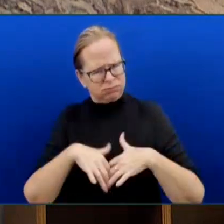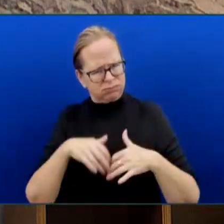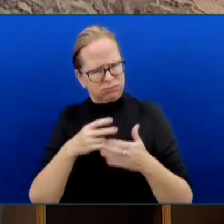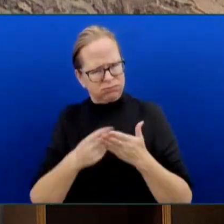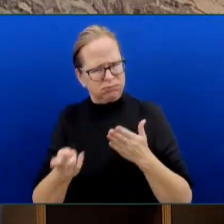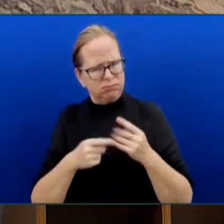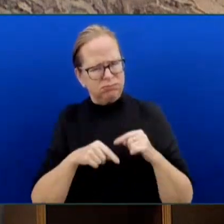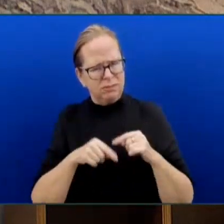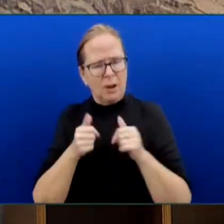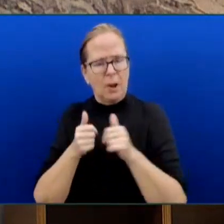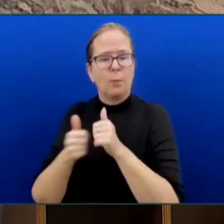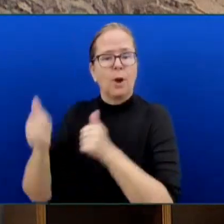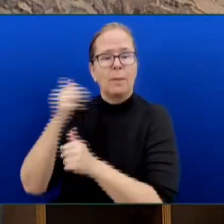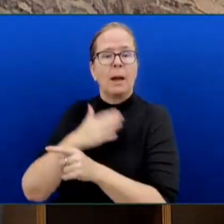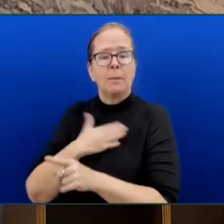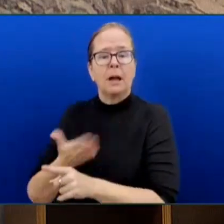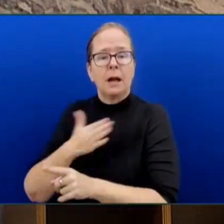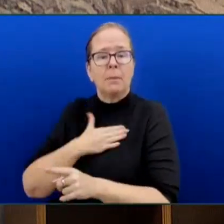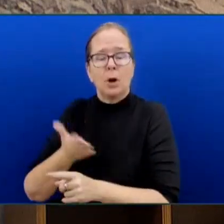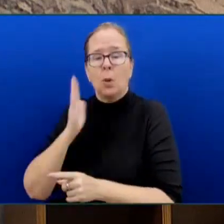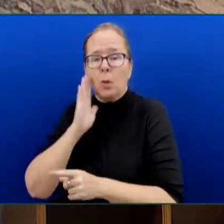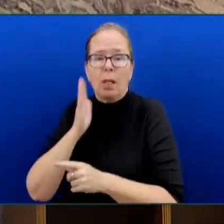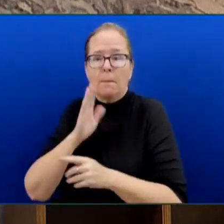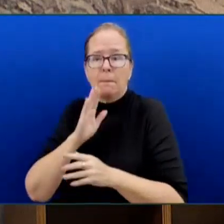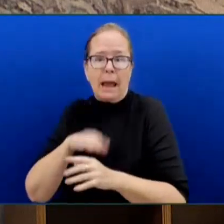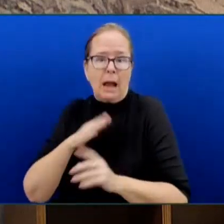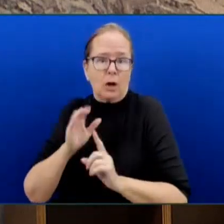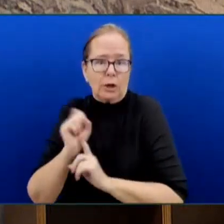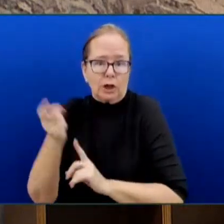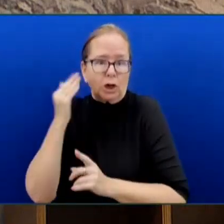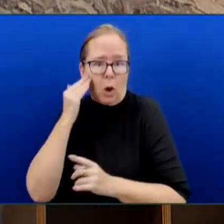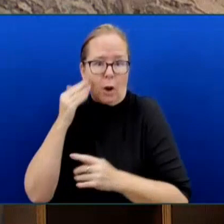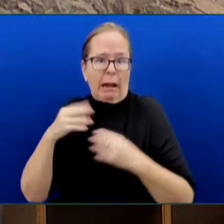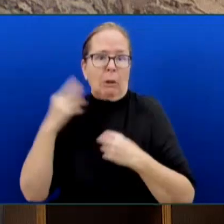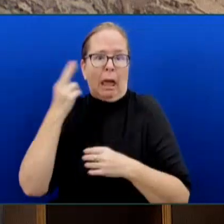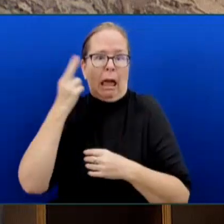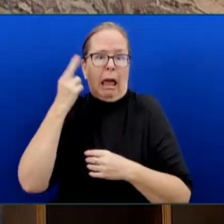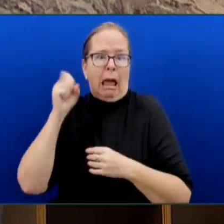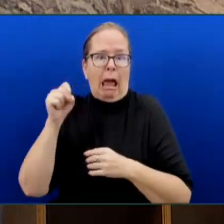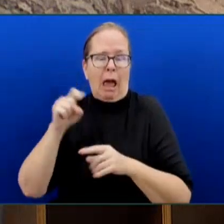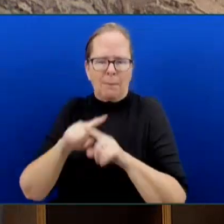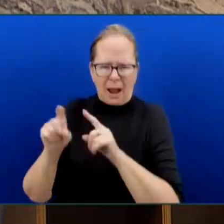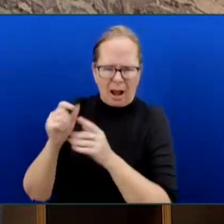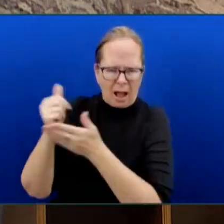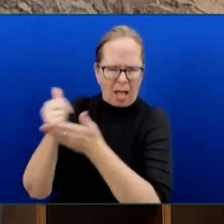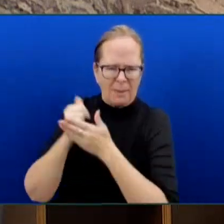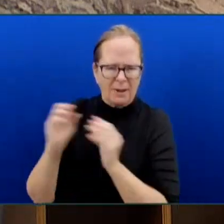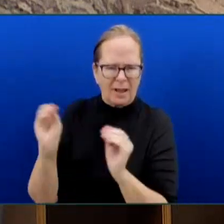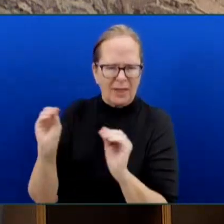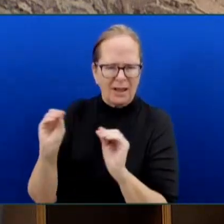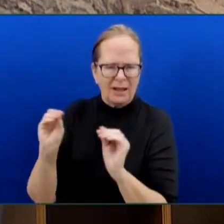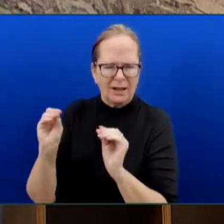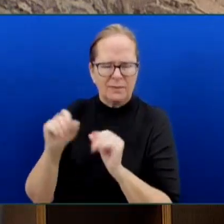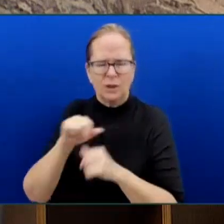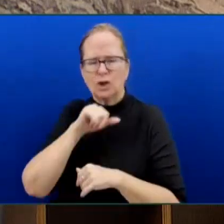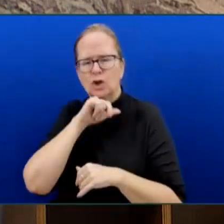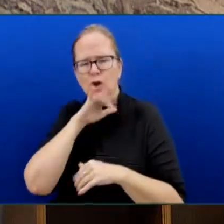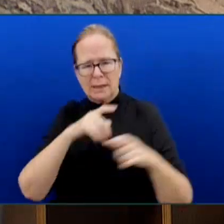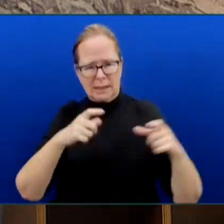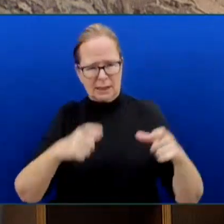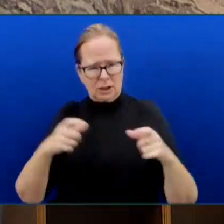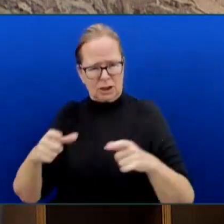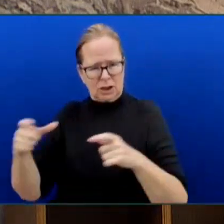it. It's the political equivalent of letting the dishes soak and claiming you were going to get to them eventually.